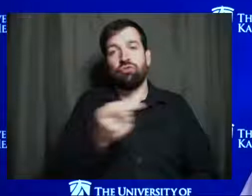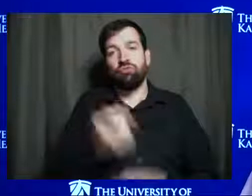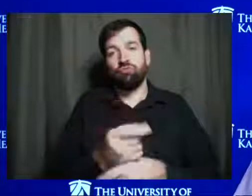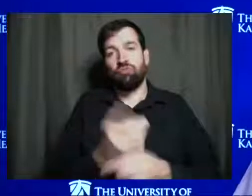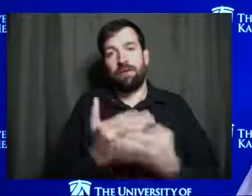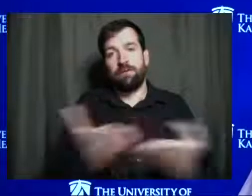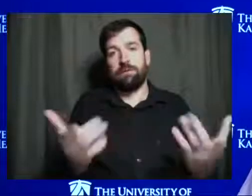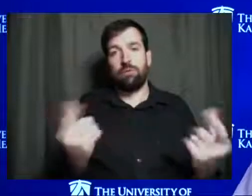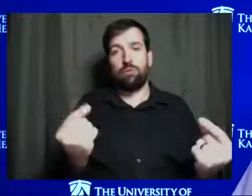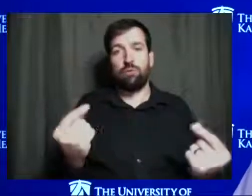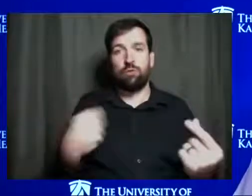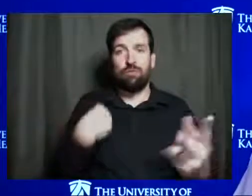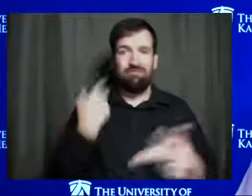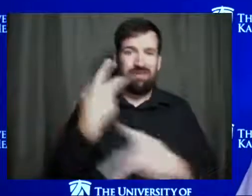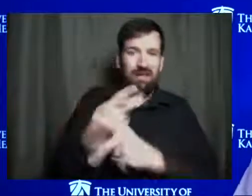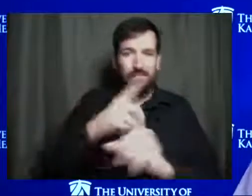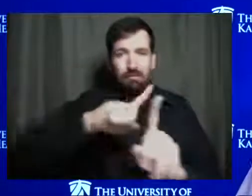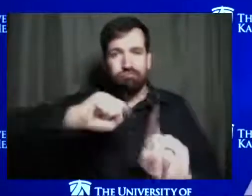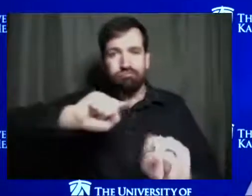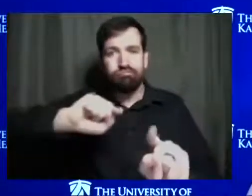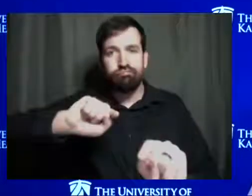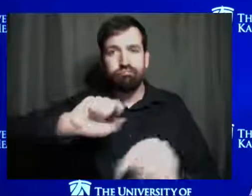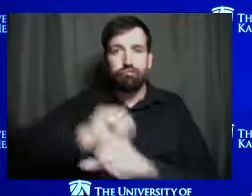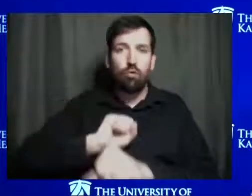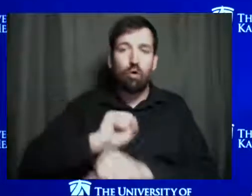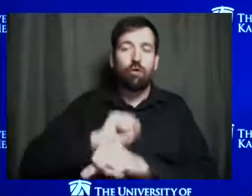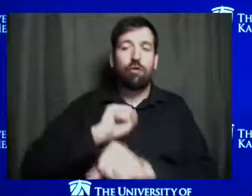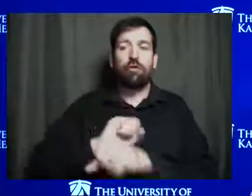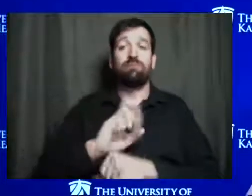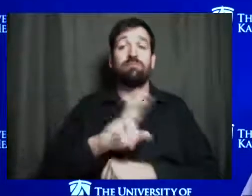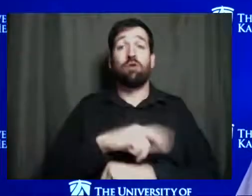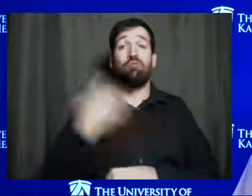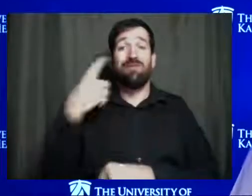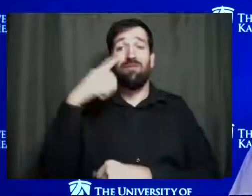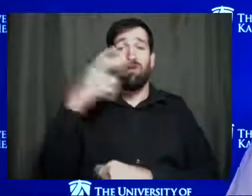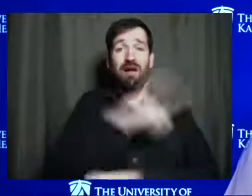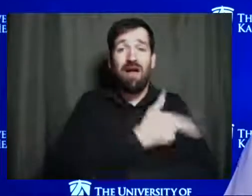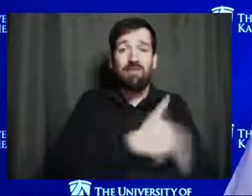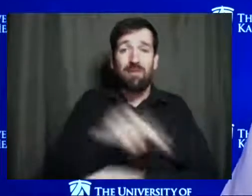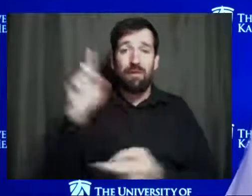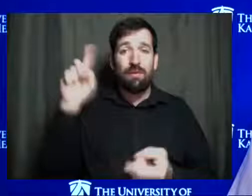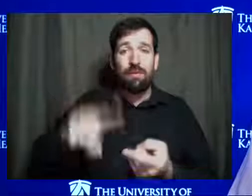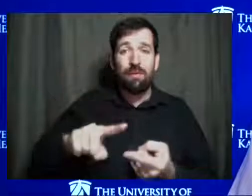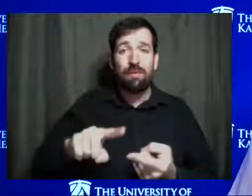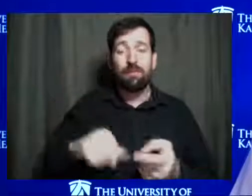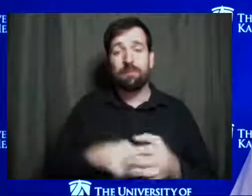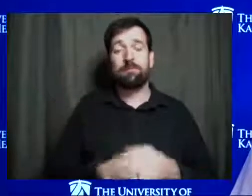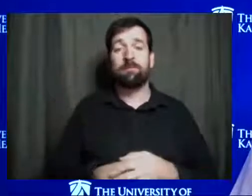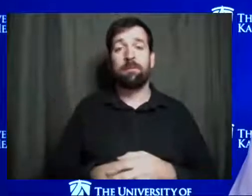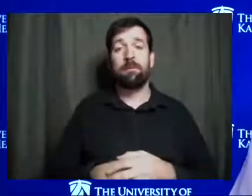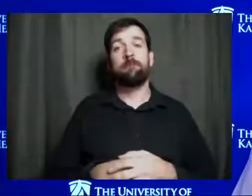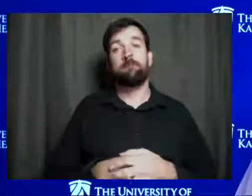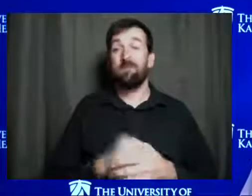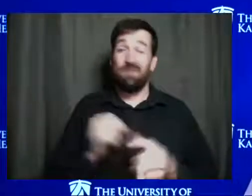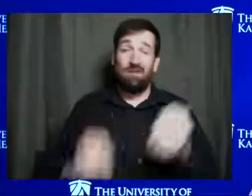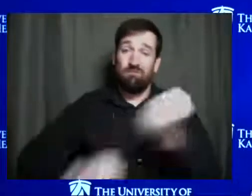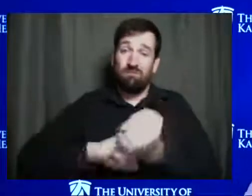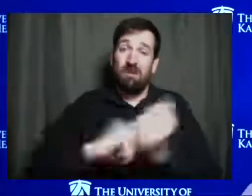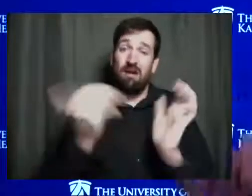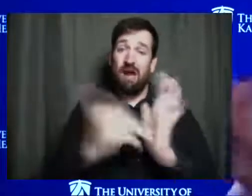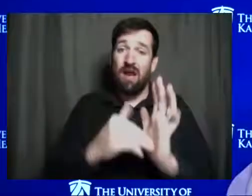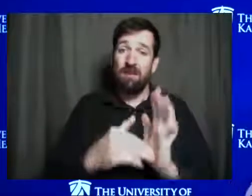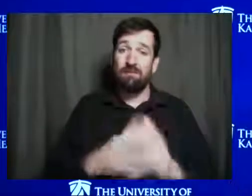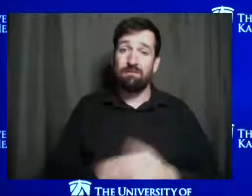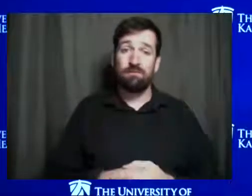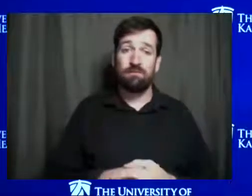at work, to keep them, reduce their risk of going to the hospital. So we'd certainly back it again from the medical standpoint. And I don't